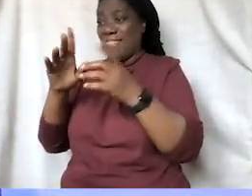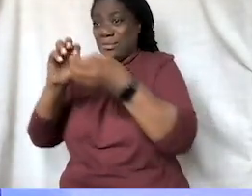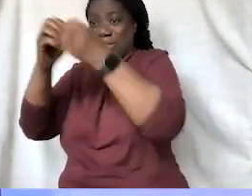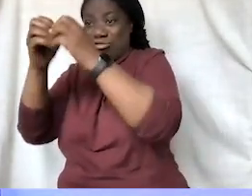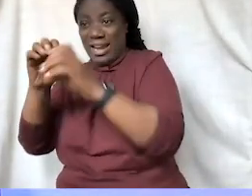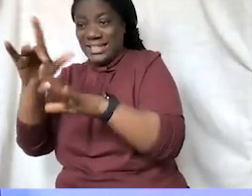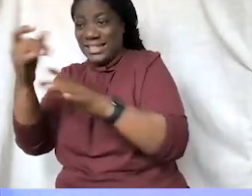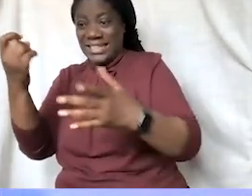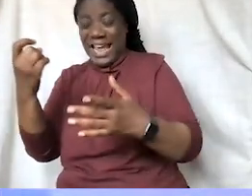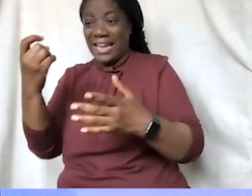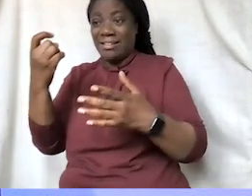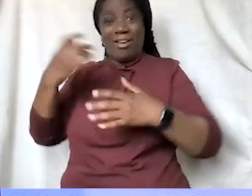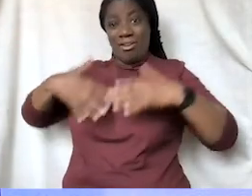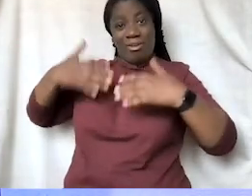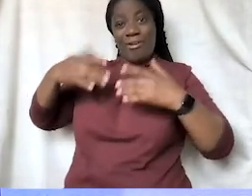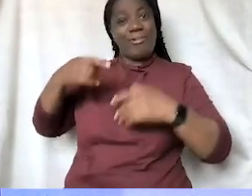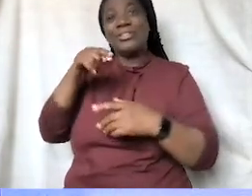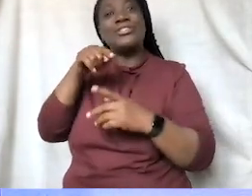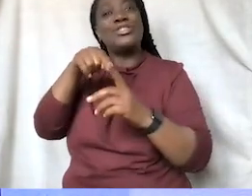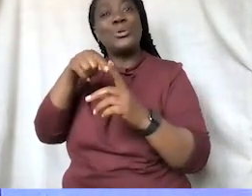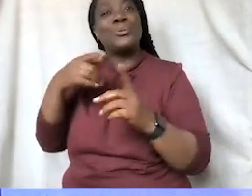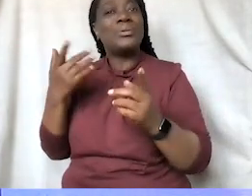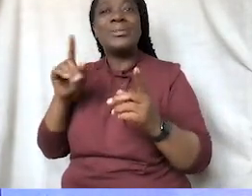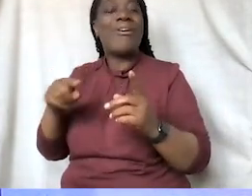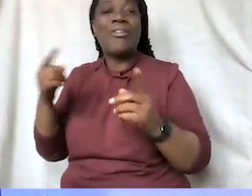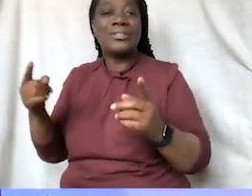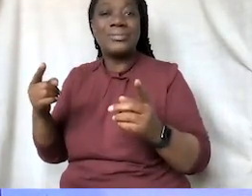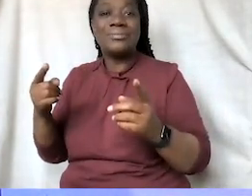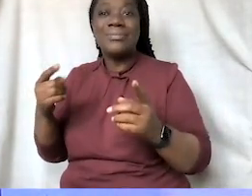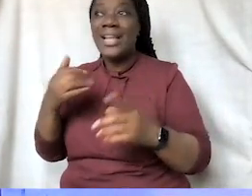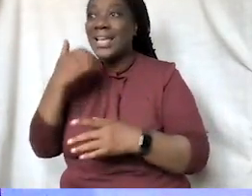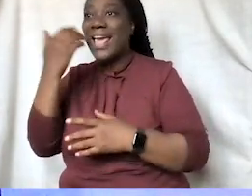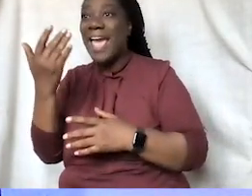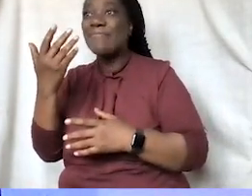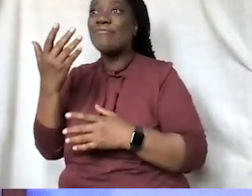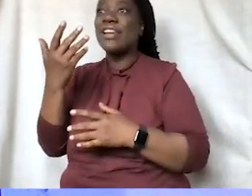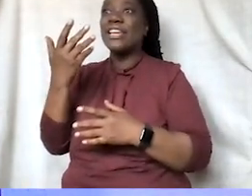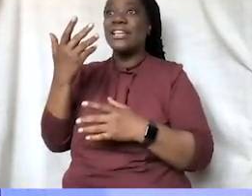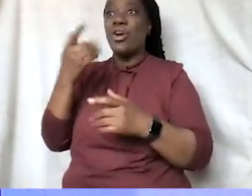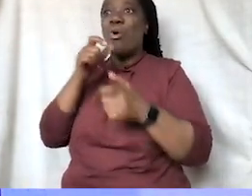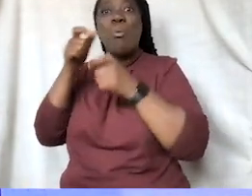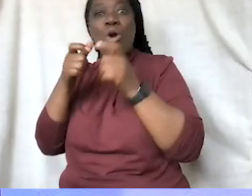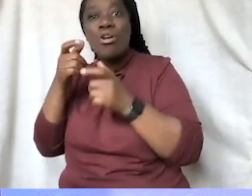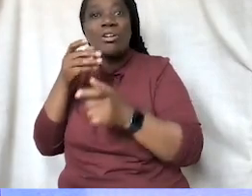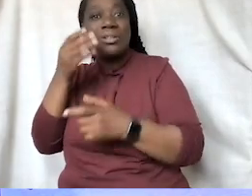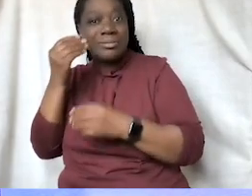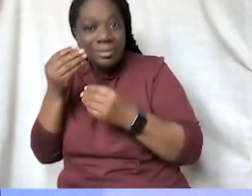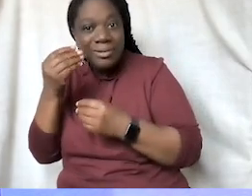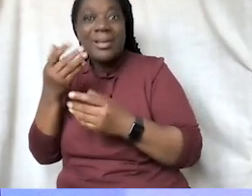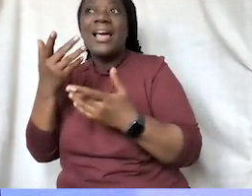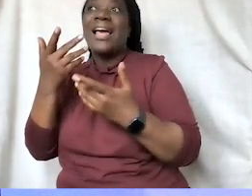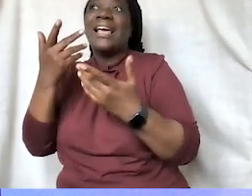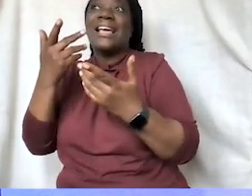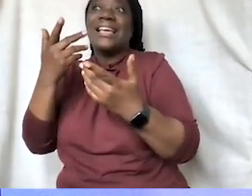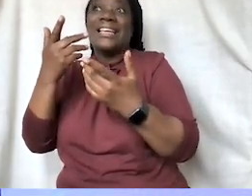you shall prosper. And every tongue that riseth up in judgment, God will condemn it.